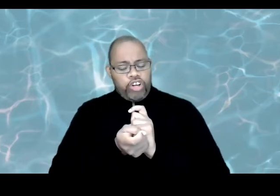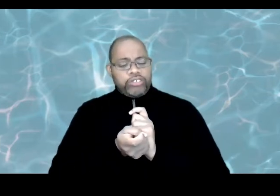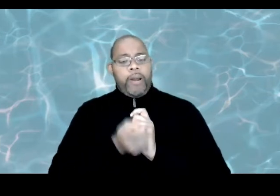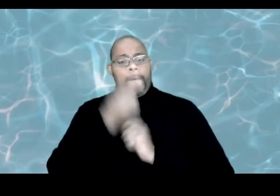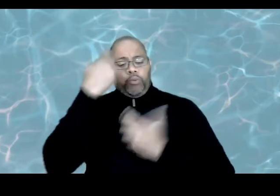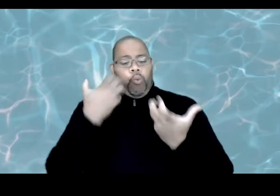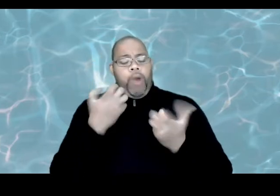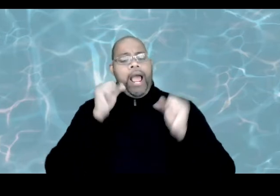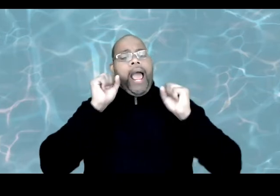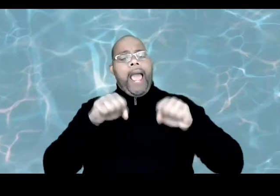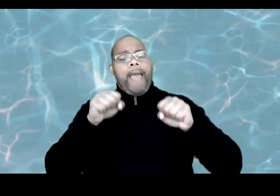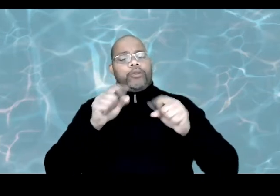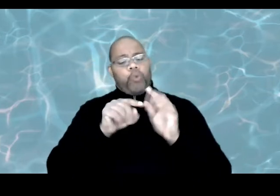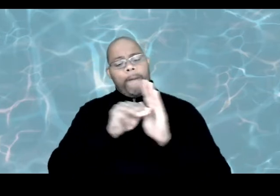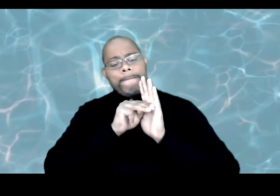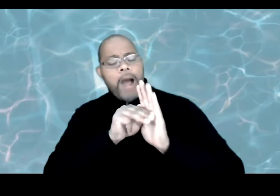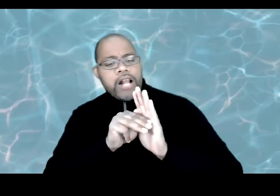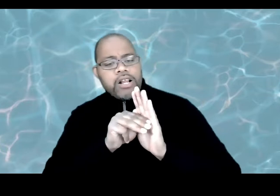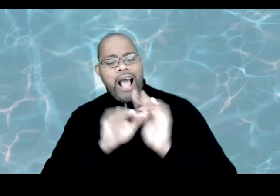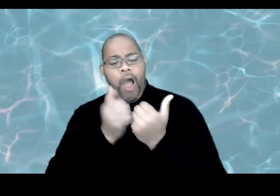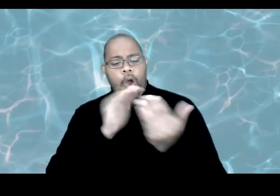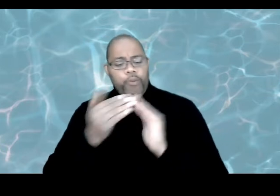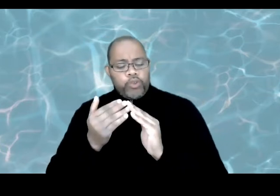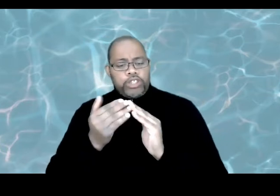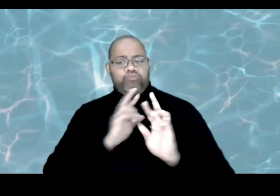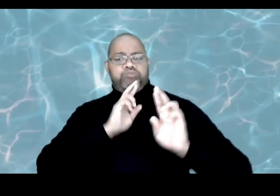change is because we want to be able to model